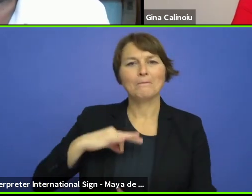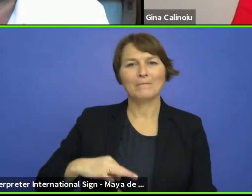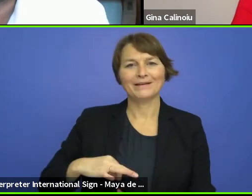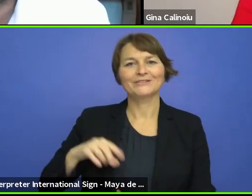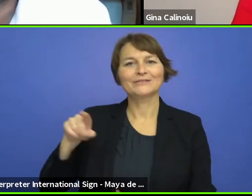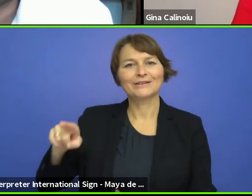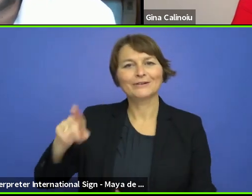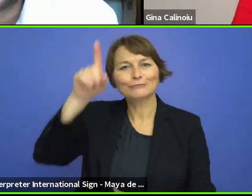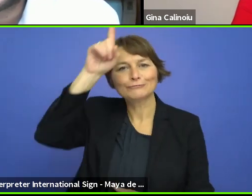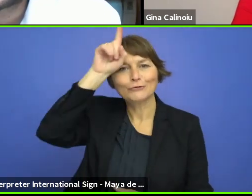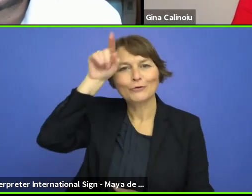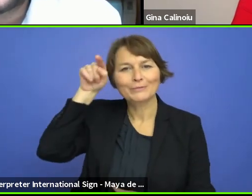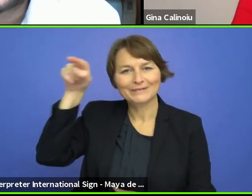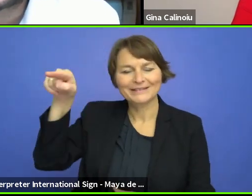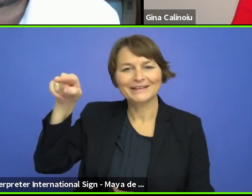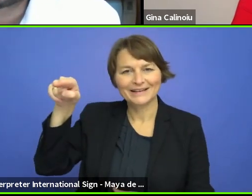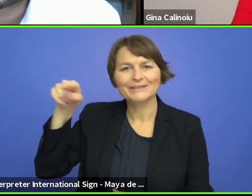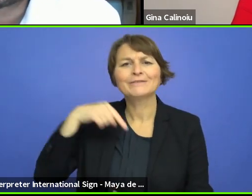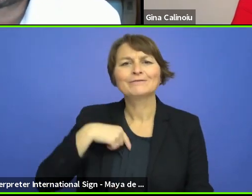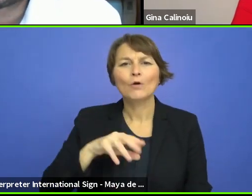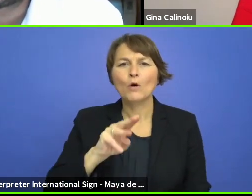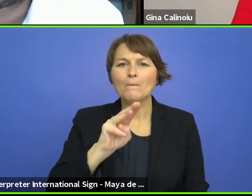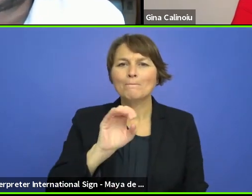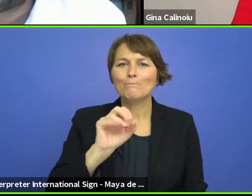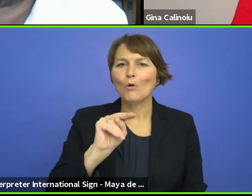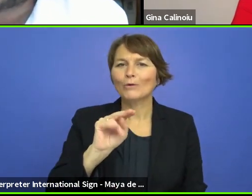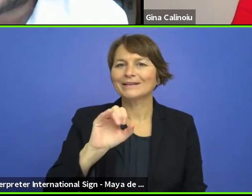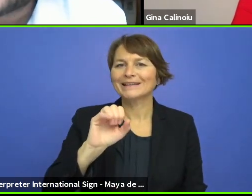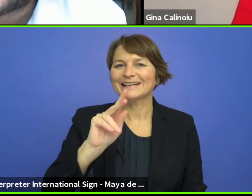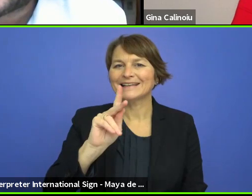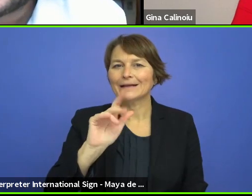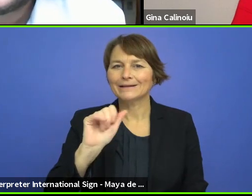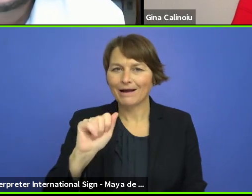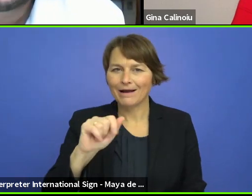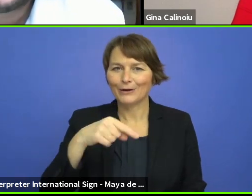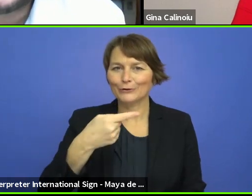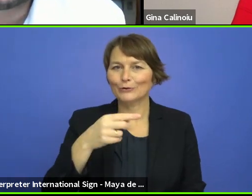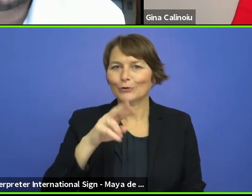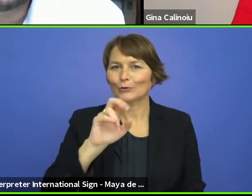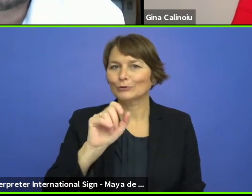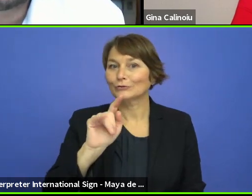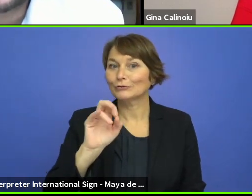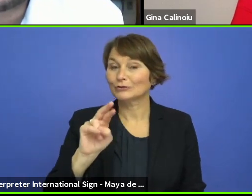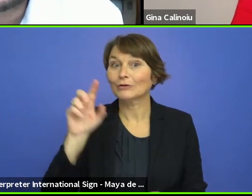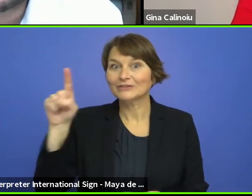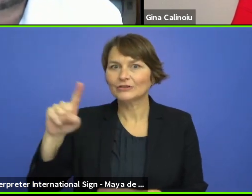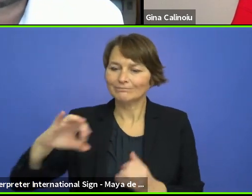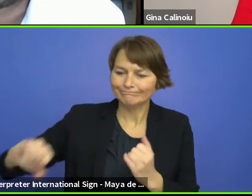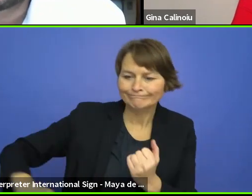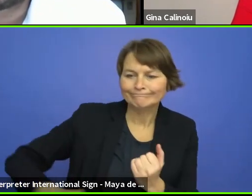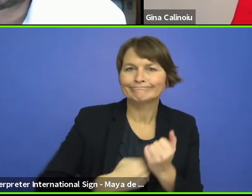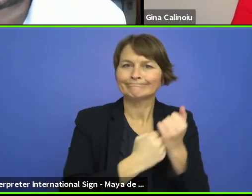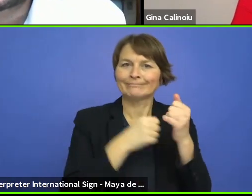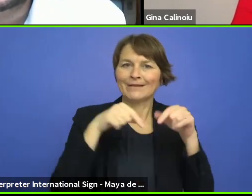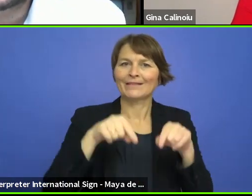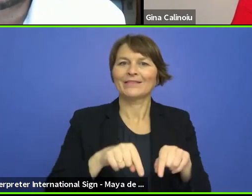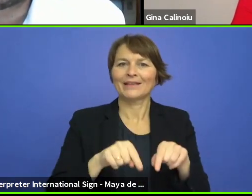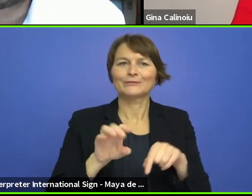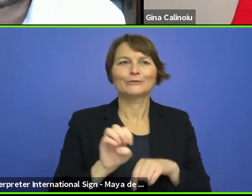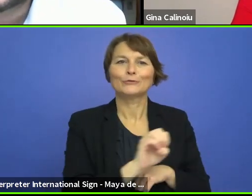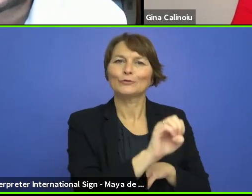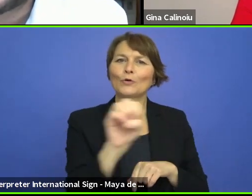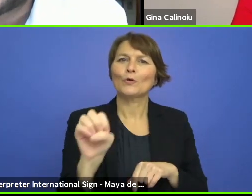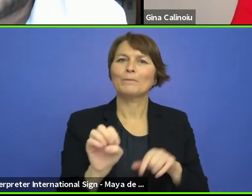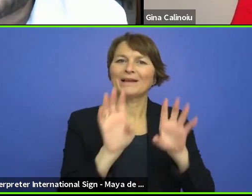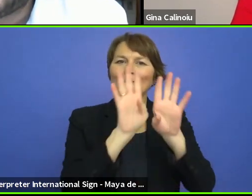Monika Grütters, for making this first European Theatre Forum possible in the frame of the German Presidency